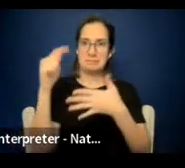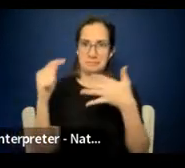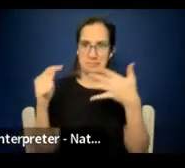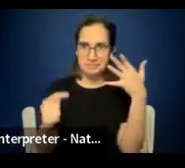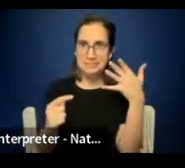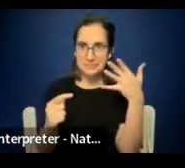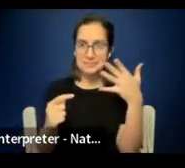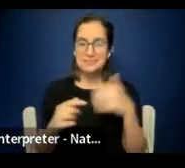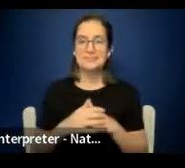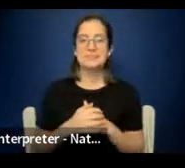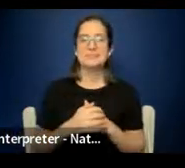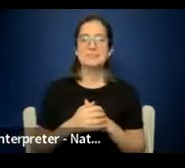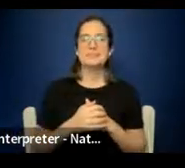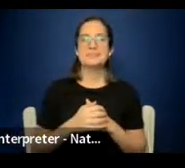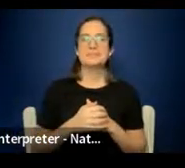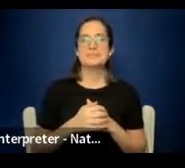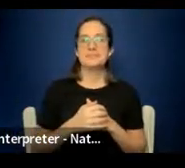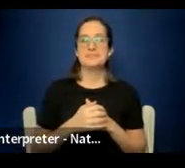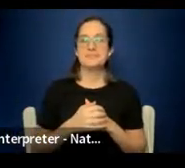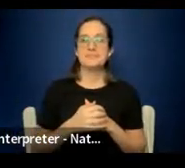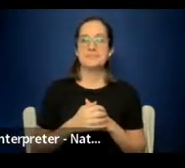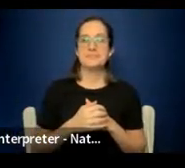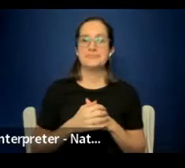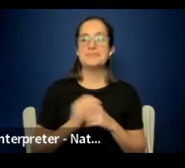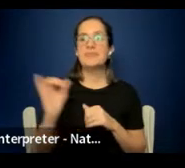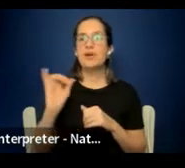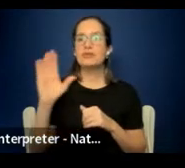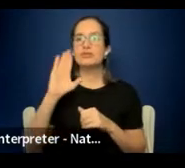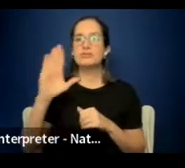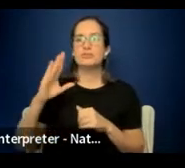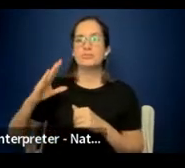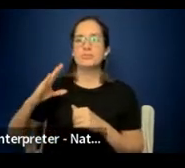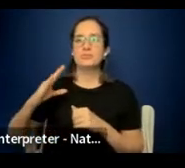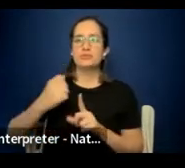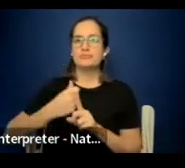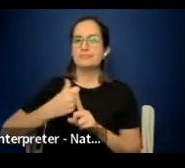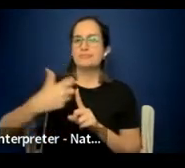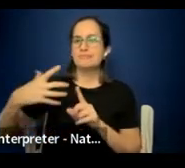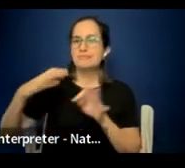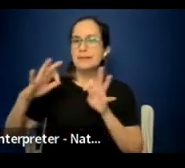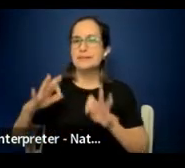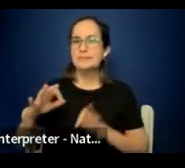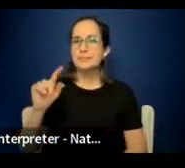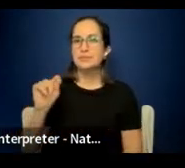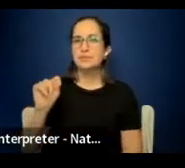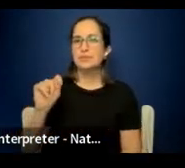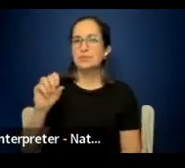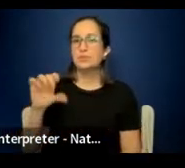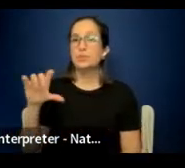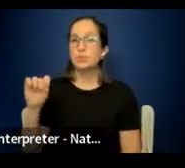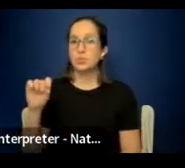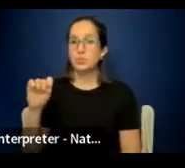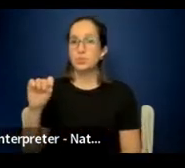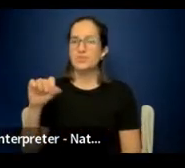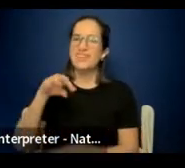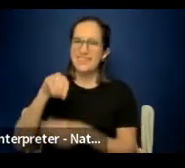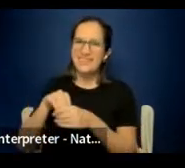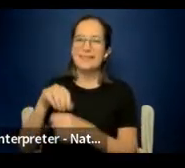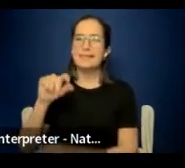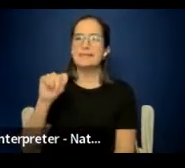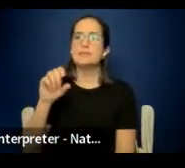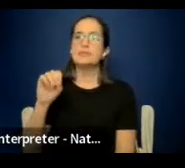as we progress. And we'll also highlight a couple of tools that are in the toolkit. And we'll give, you know, we'll have an opportunity during our